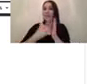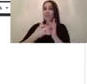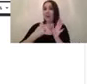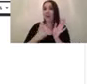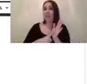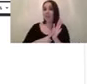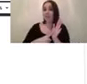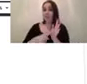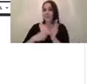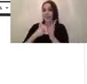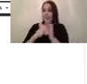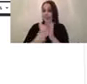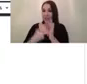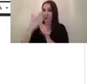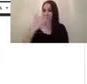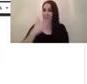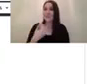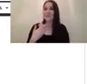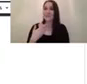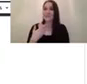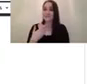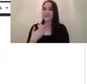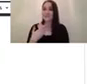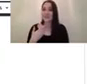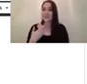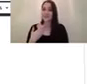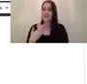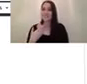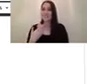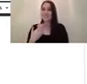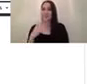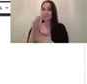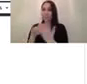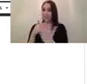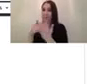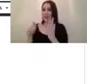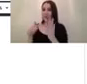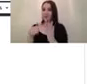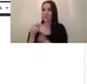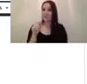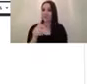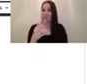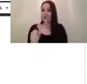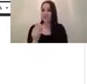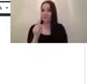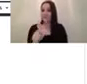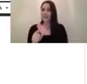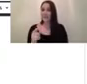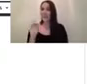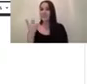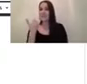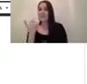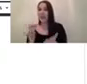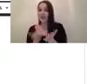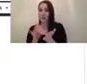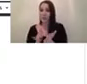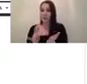and some other variants of it for IoT devices, cell phones, and so on.